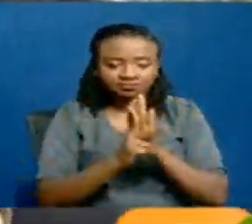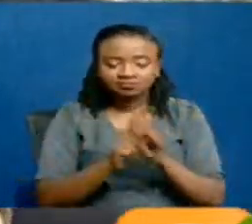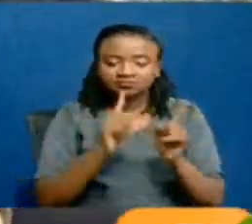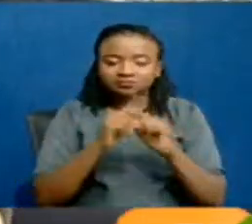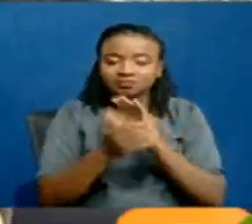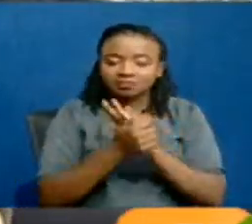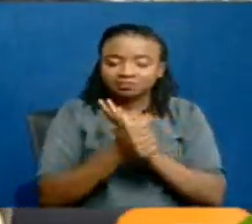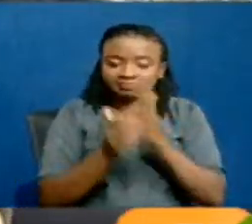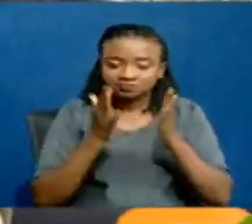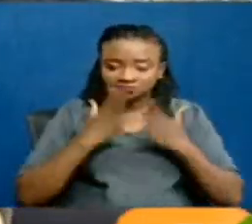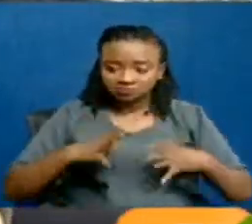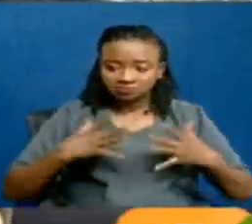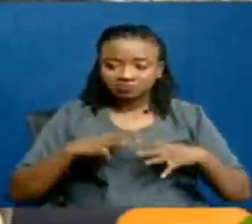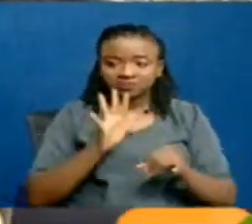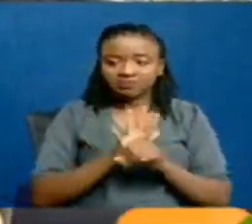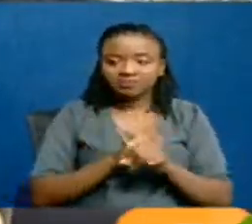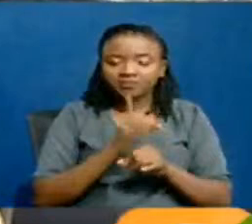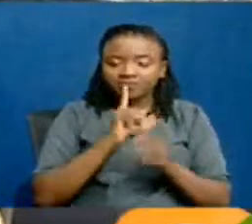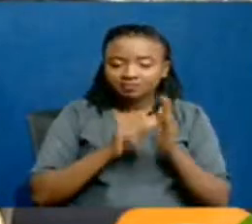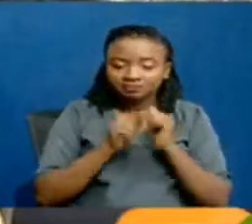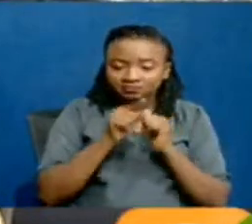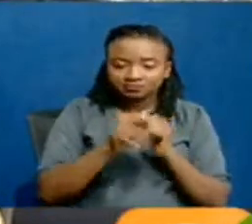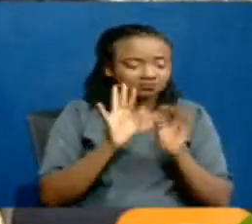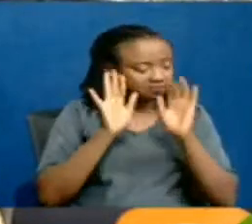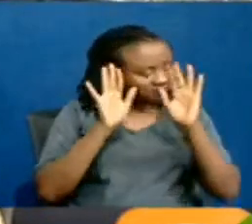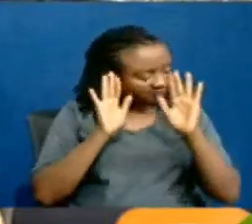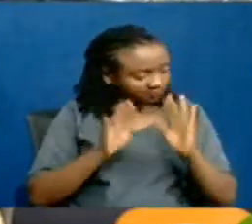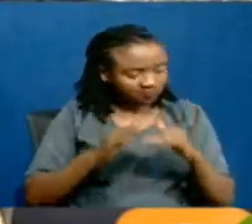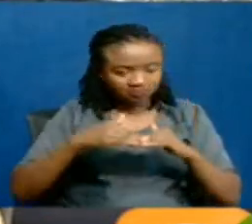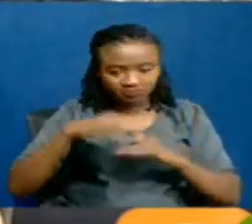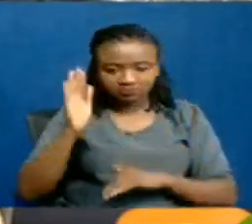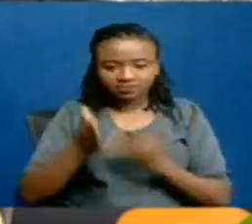experts, regenerative agriculture holds the key to enabling